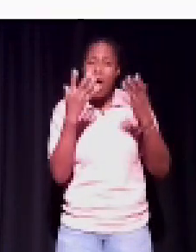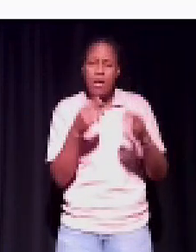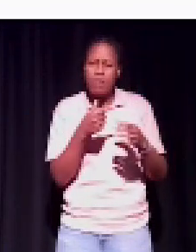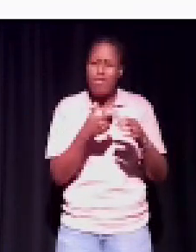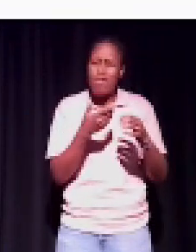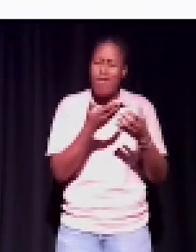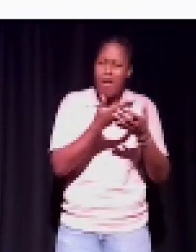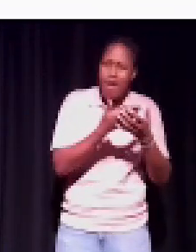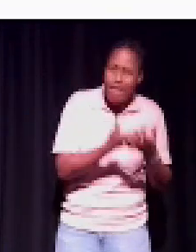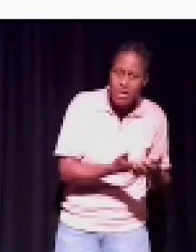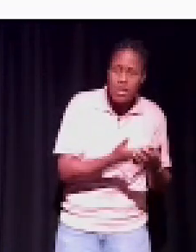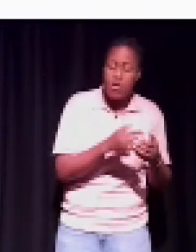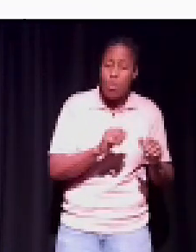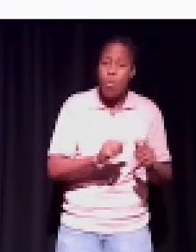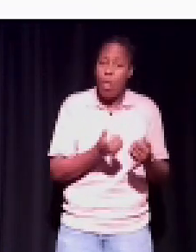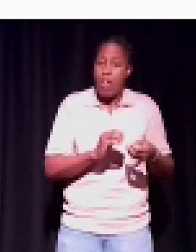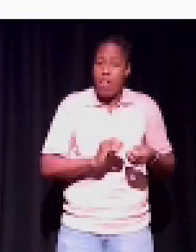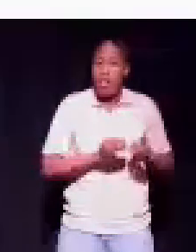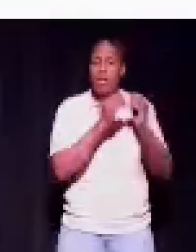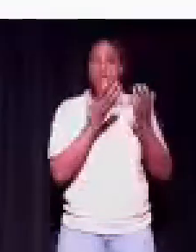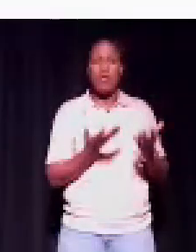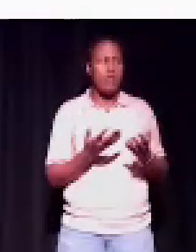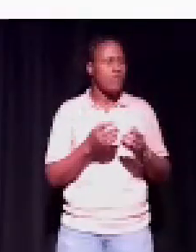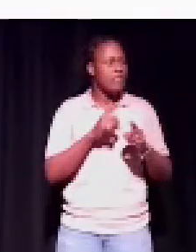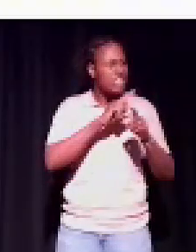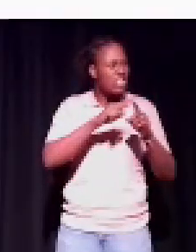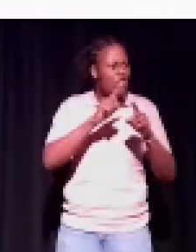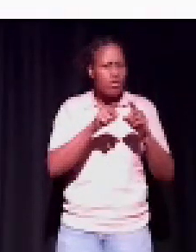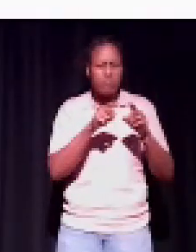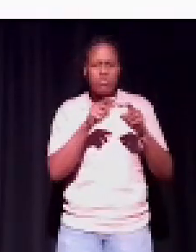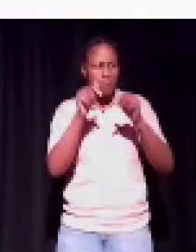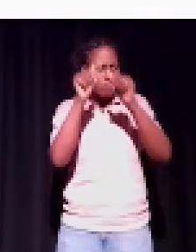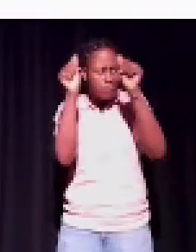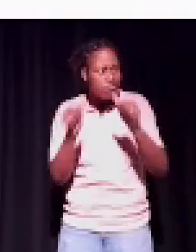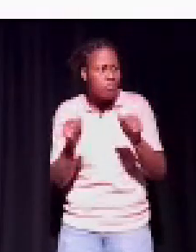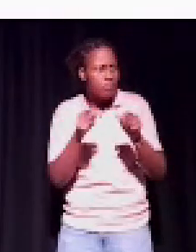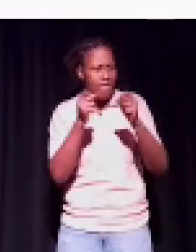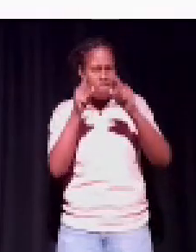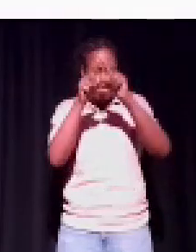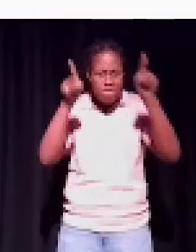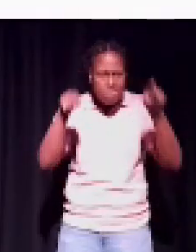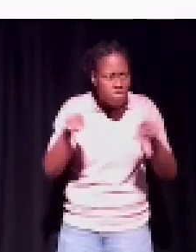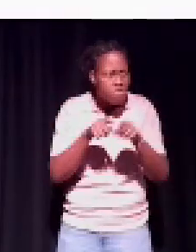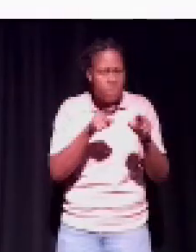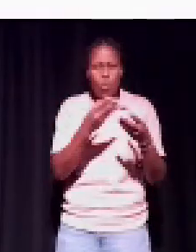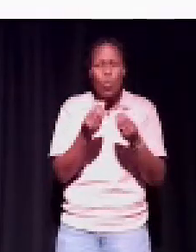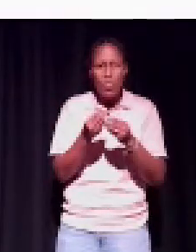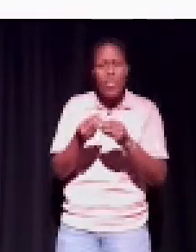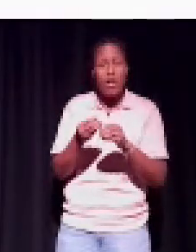they're usually well-made. They come in different forms, so there's foot-activated ones that are very